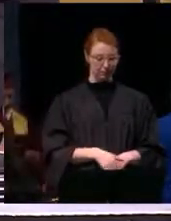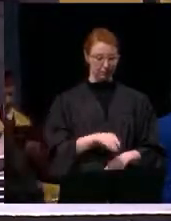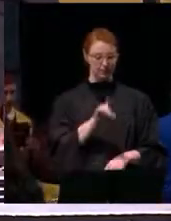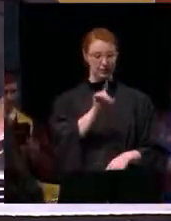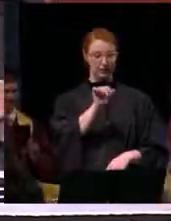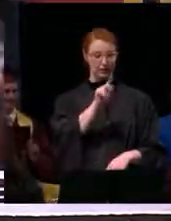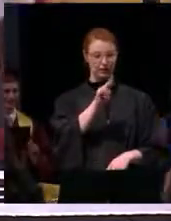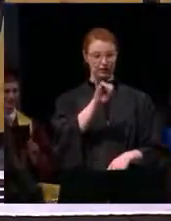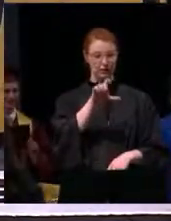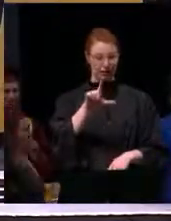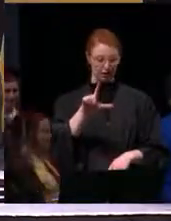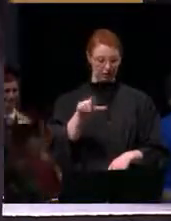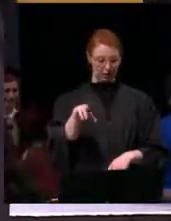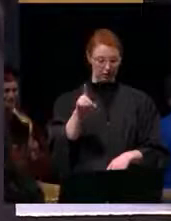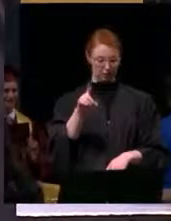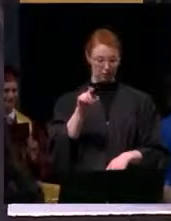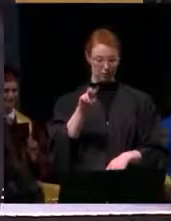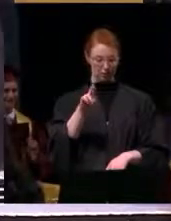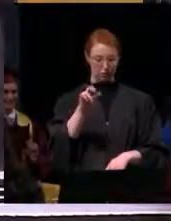Daniel Drelu.